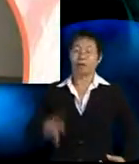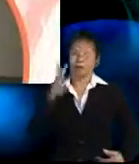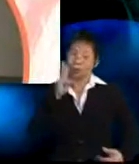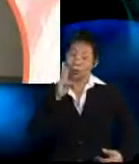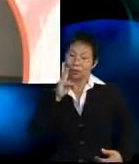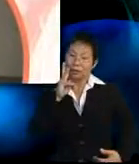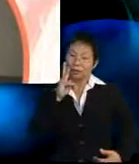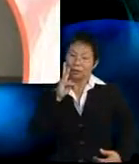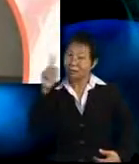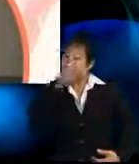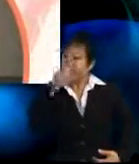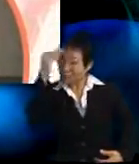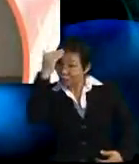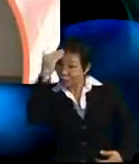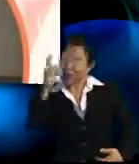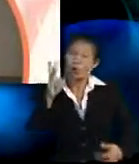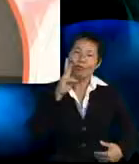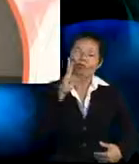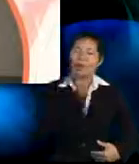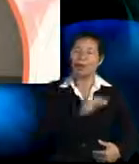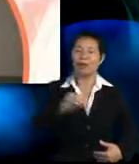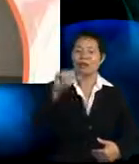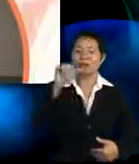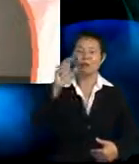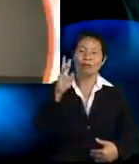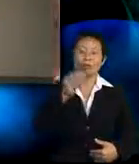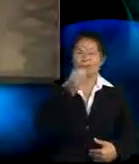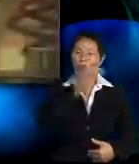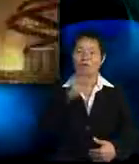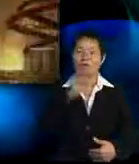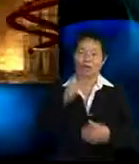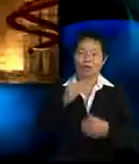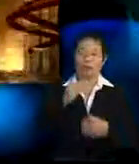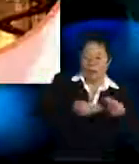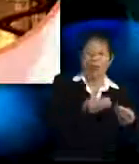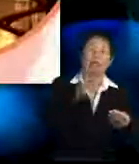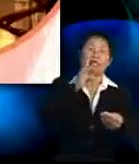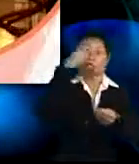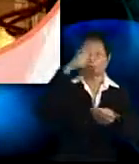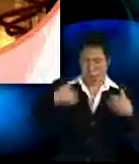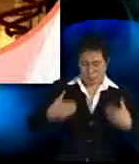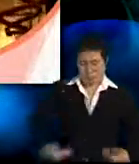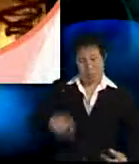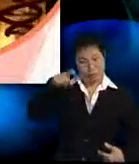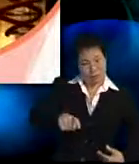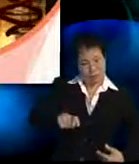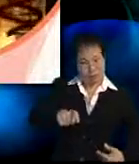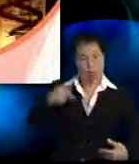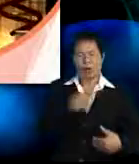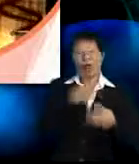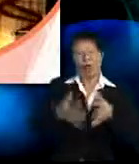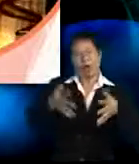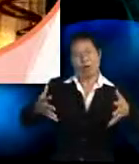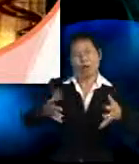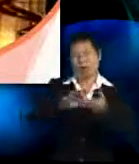water? Food and drinks supply the water necessary for our body. We have covered quite a lot